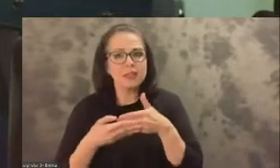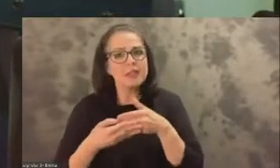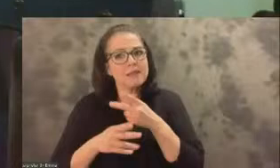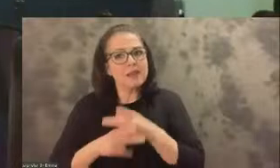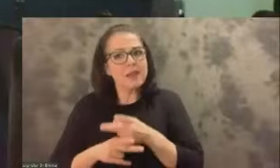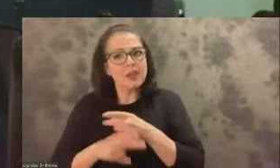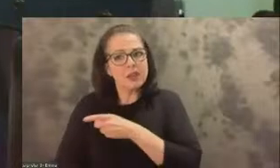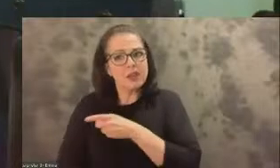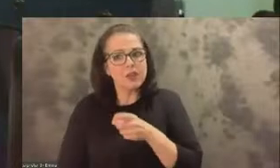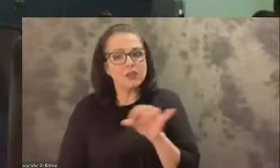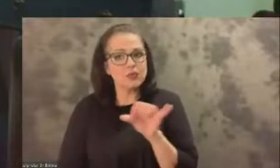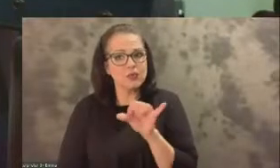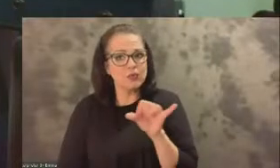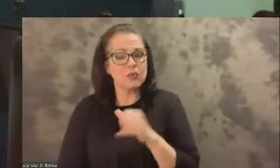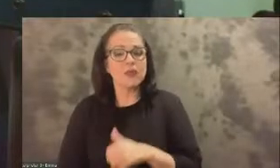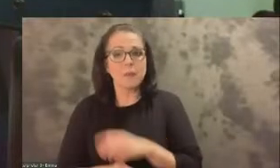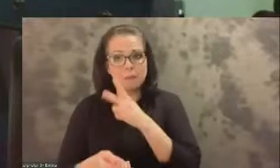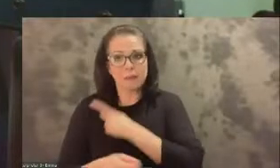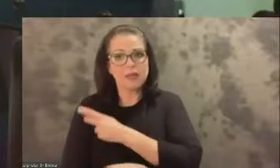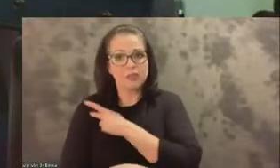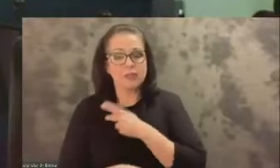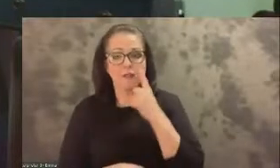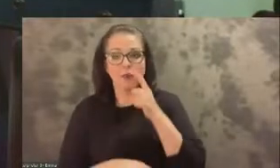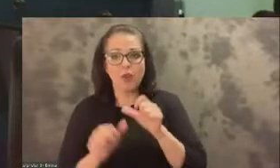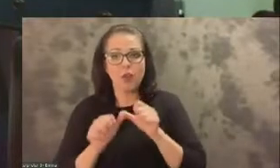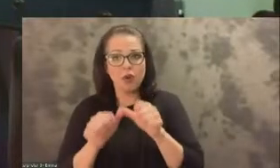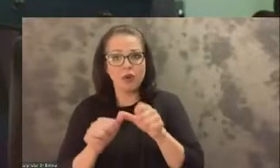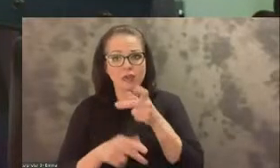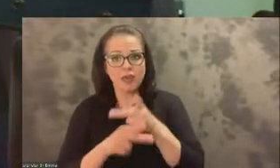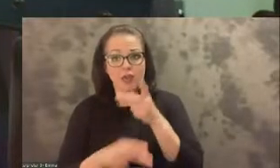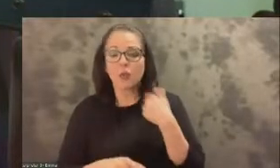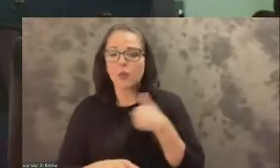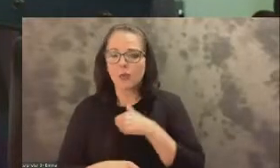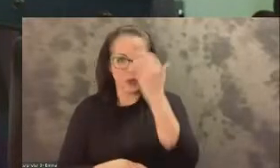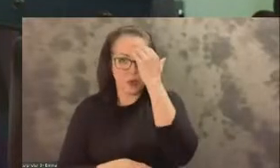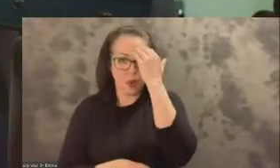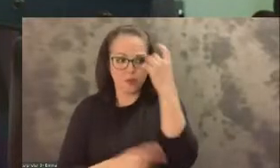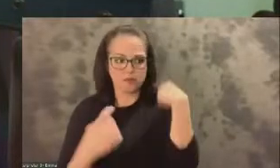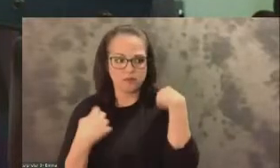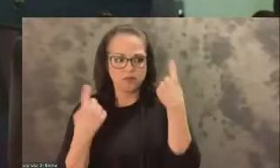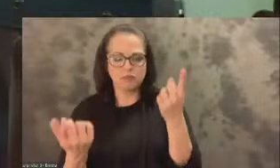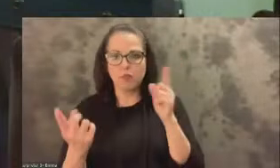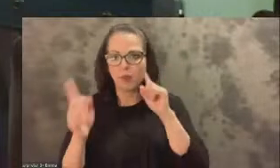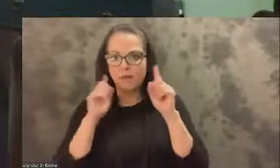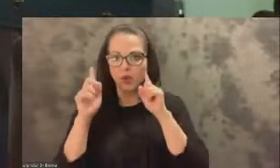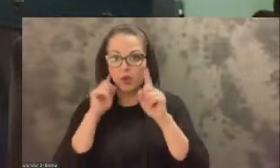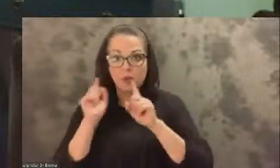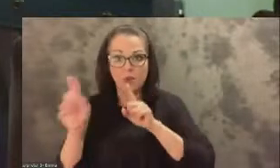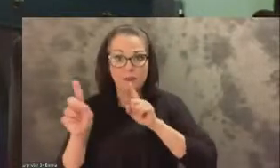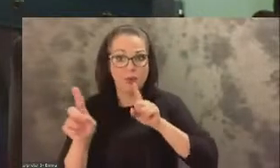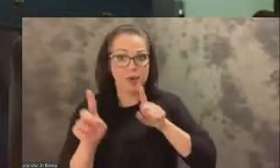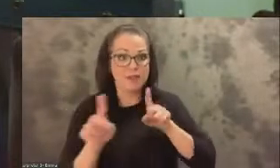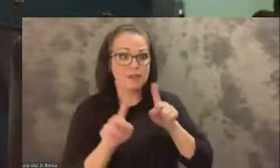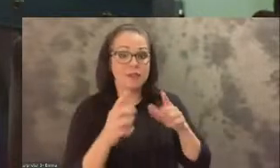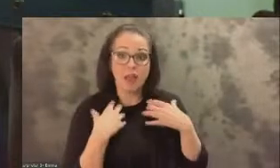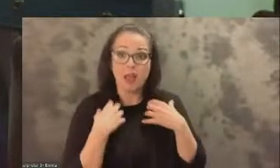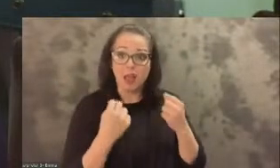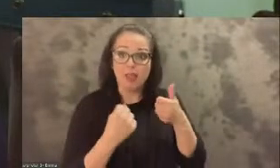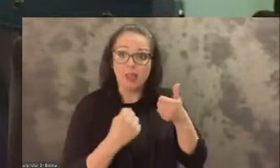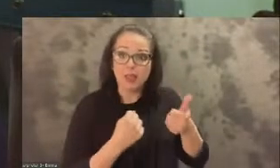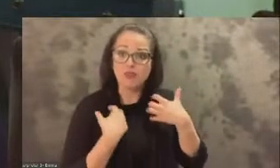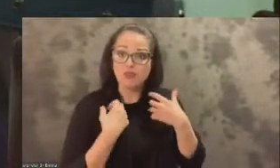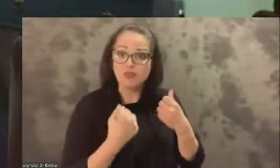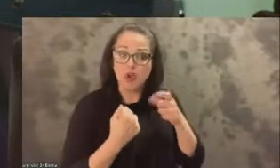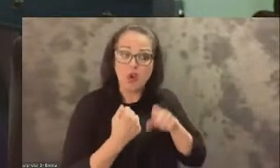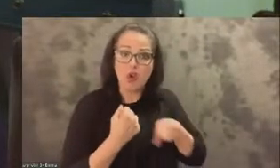for long COVID, because as we know, there have been reports of incredibly healthy and strong